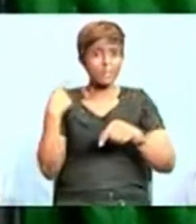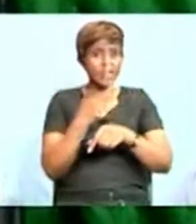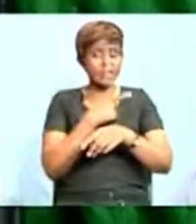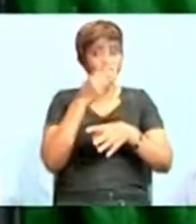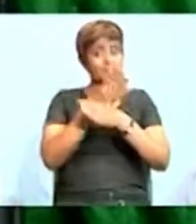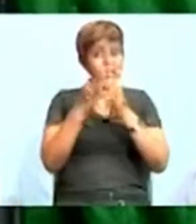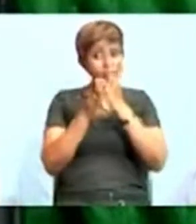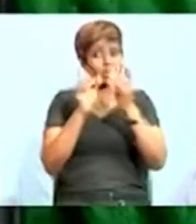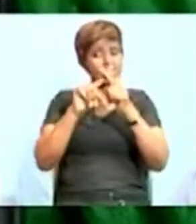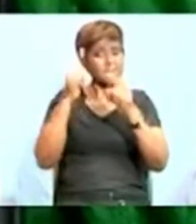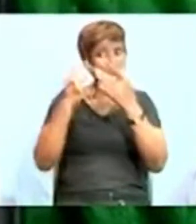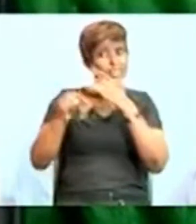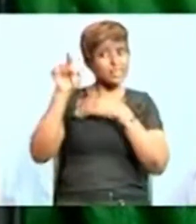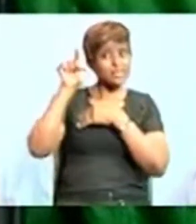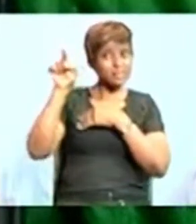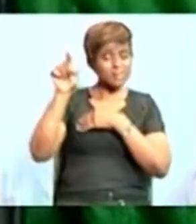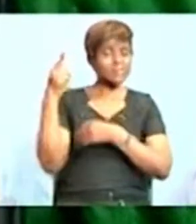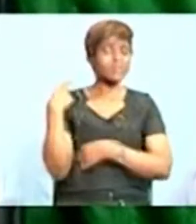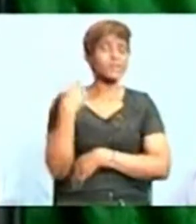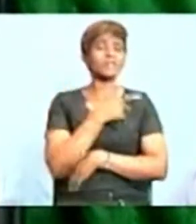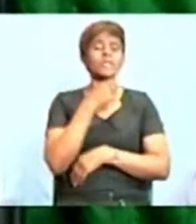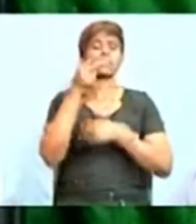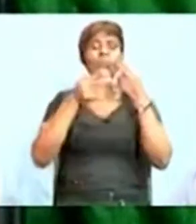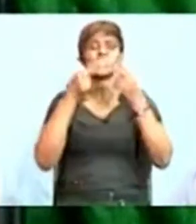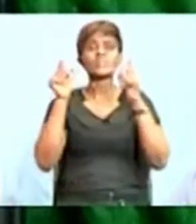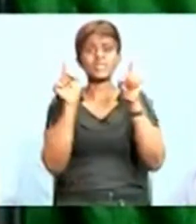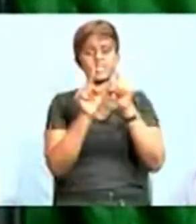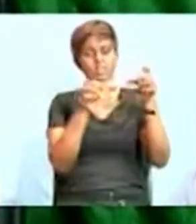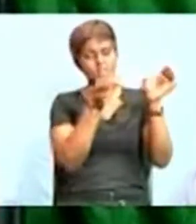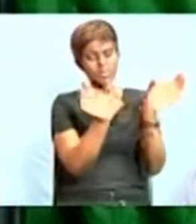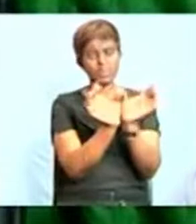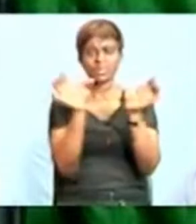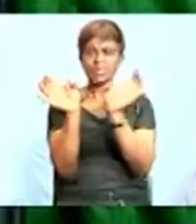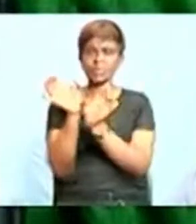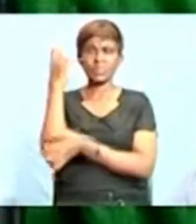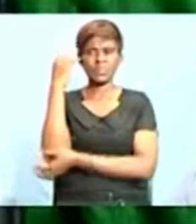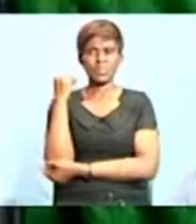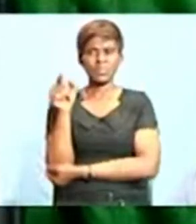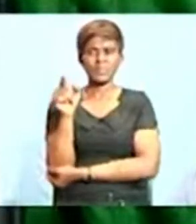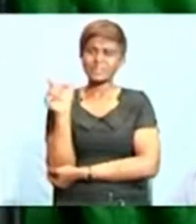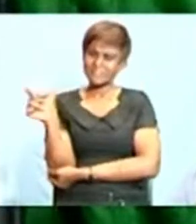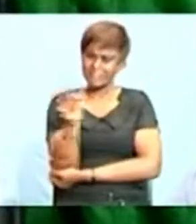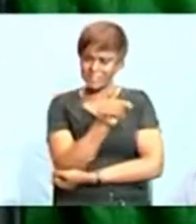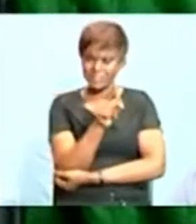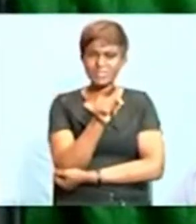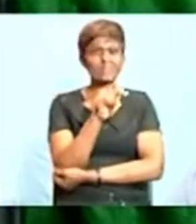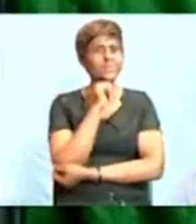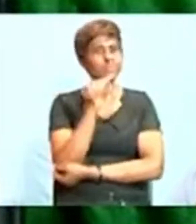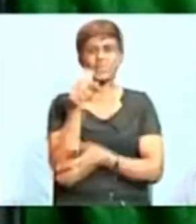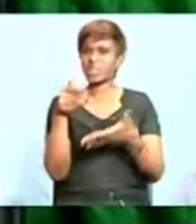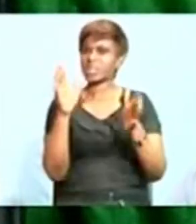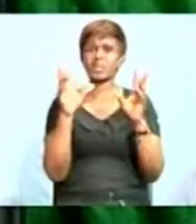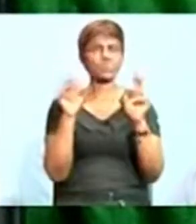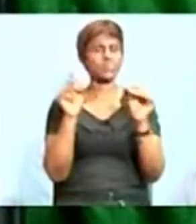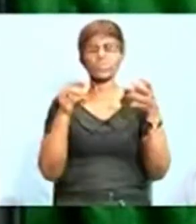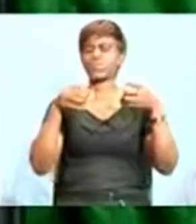but also at Parliament Motel and constituency offices. This trend must not be allowed to continue,